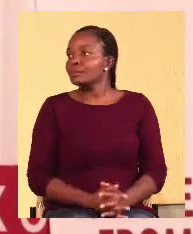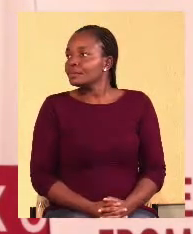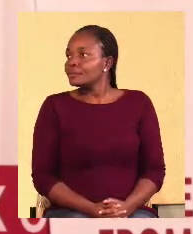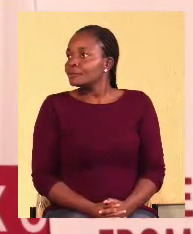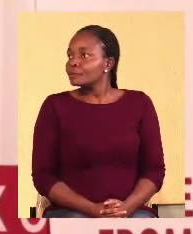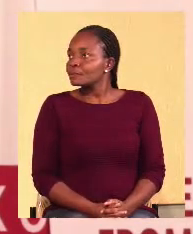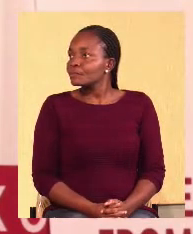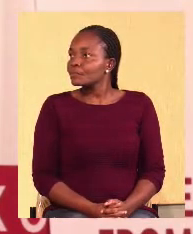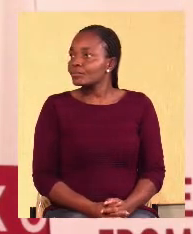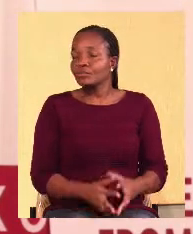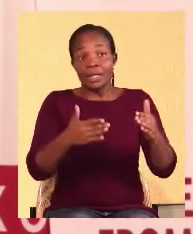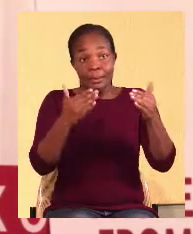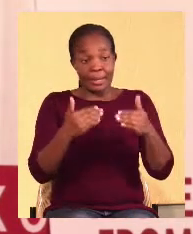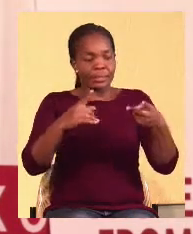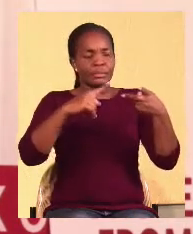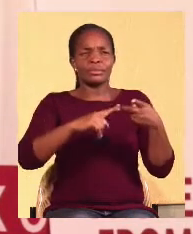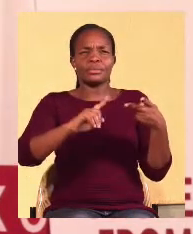Number 2, we are going to